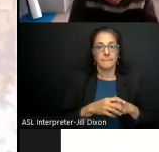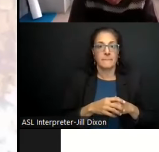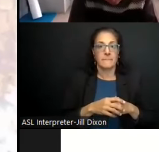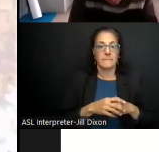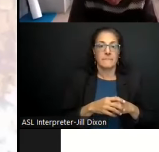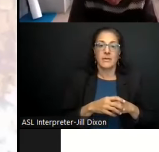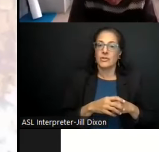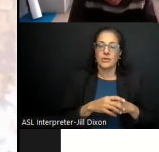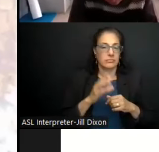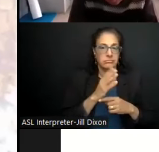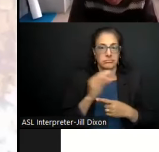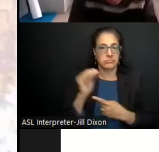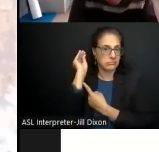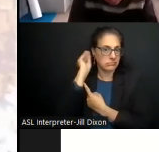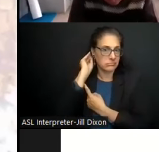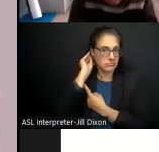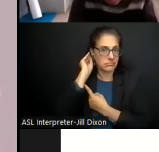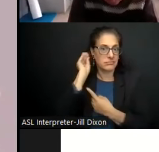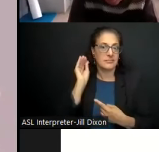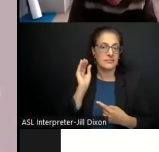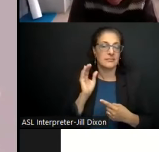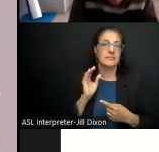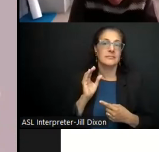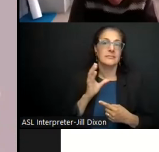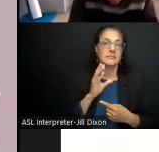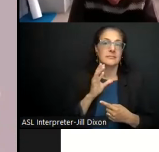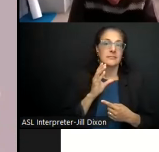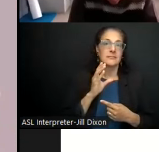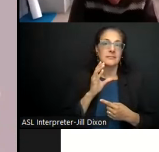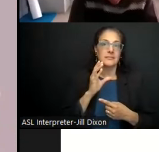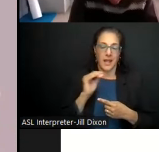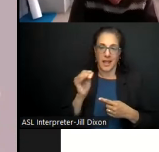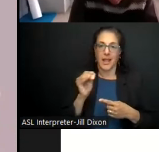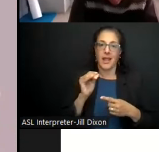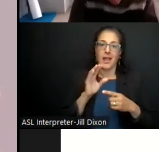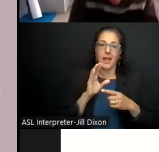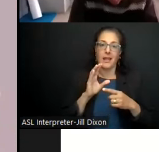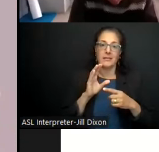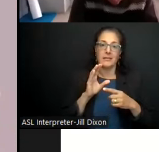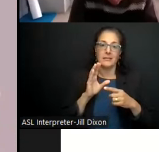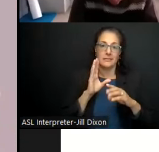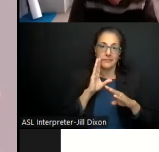that in mind and, target our infrastructure